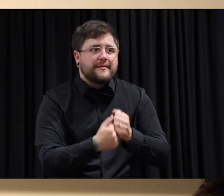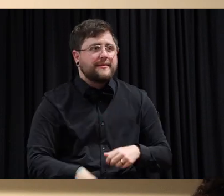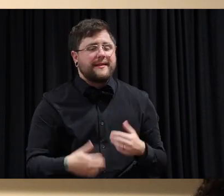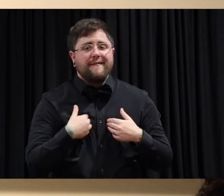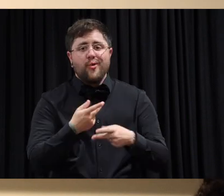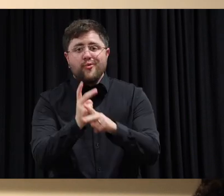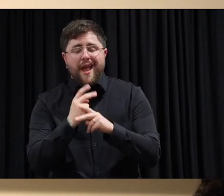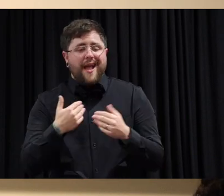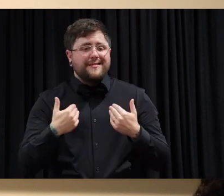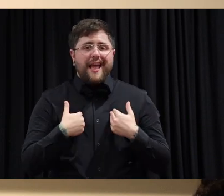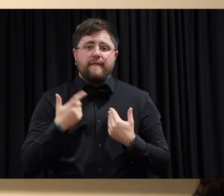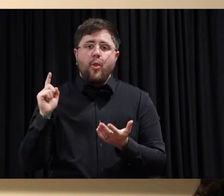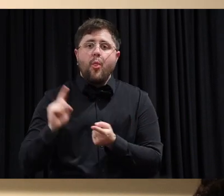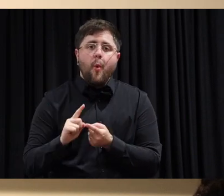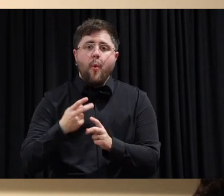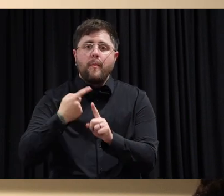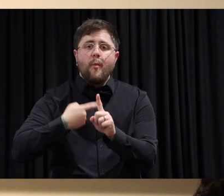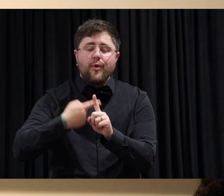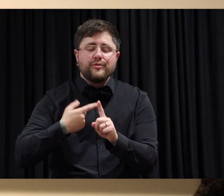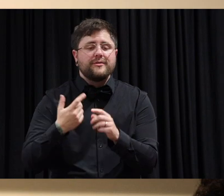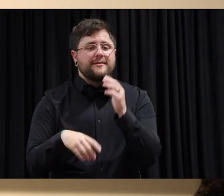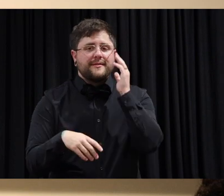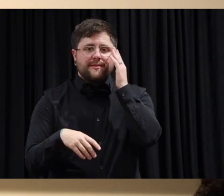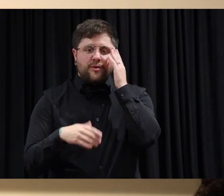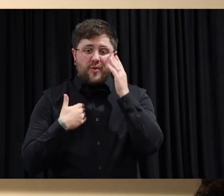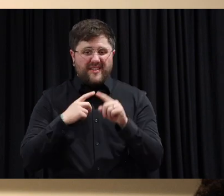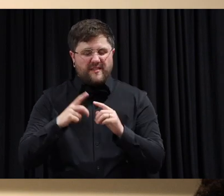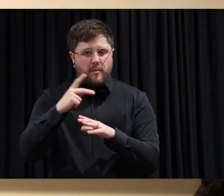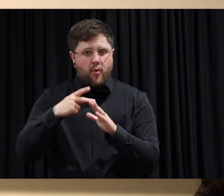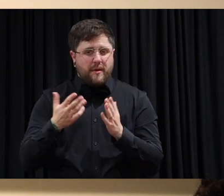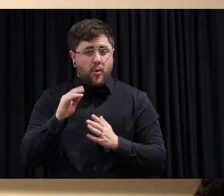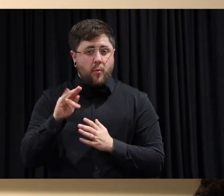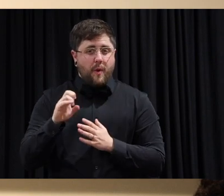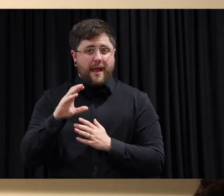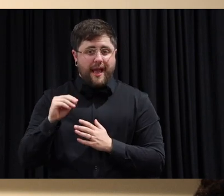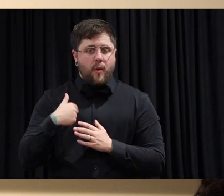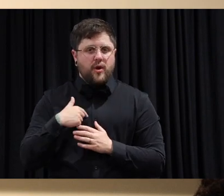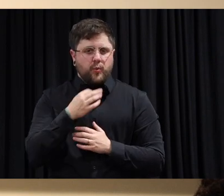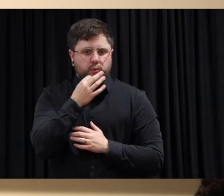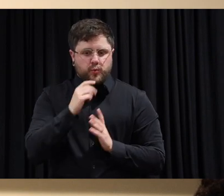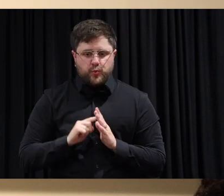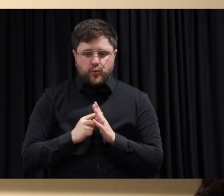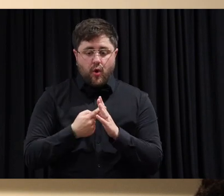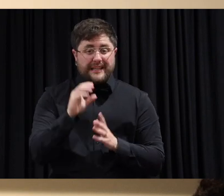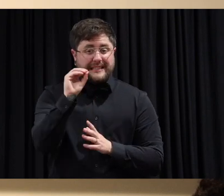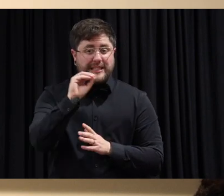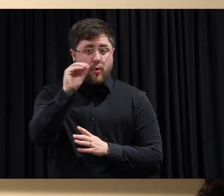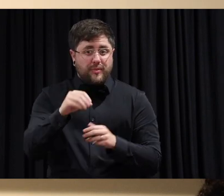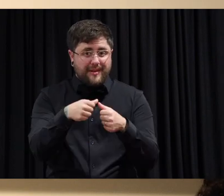mortgages. We have a program here in Wayne County, a special purpose credit program, where we're piloting 0%